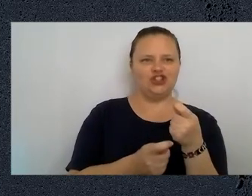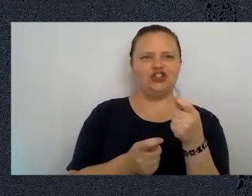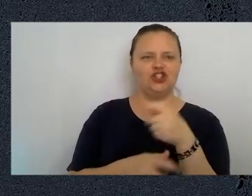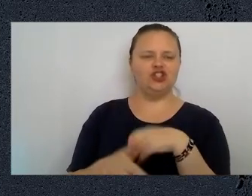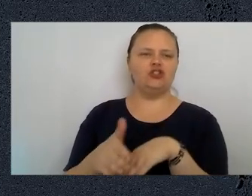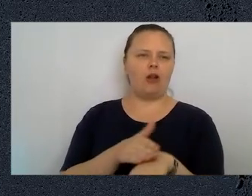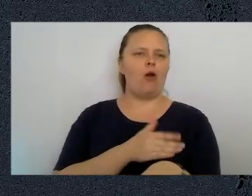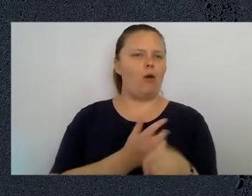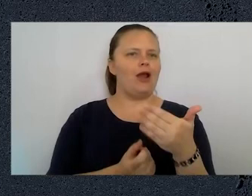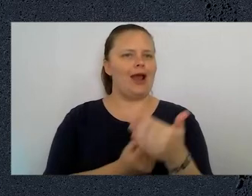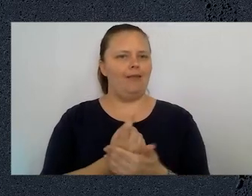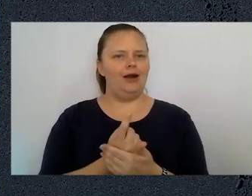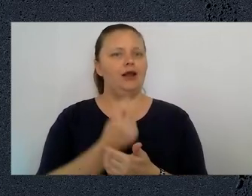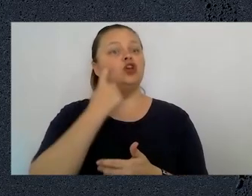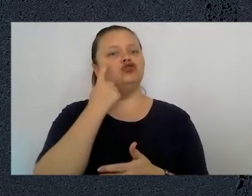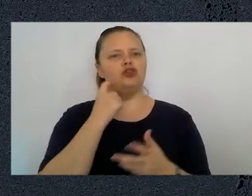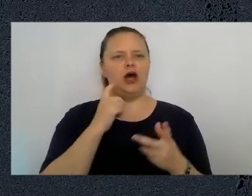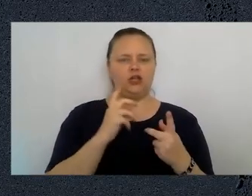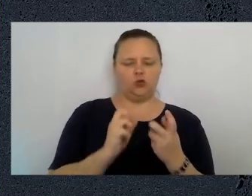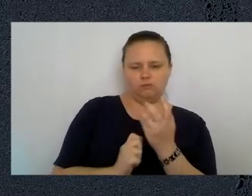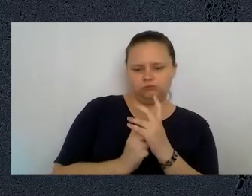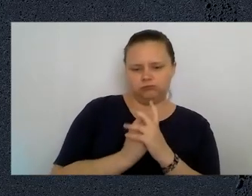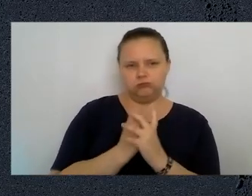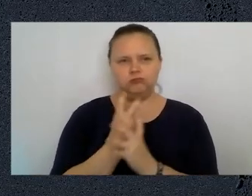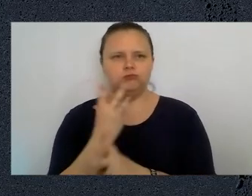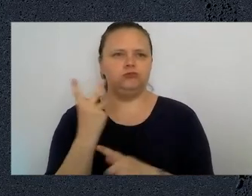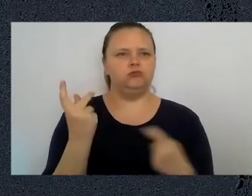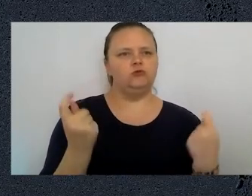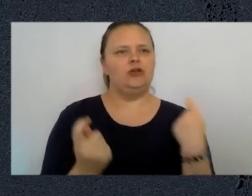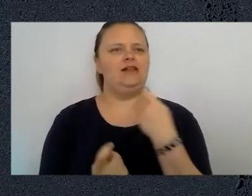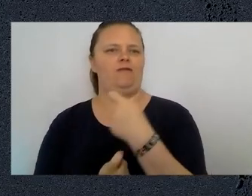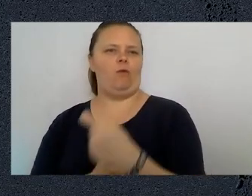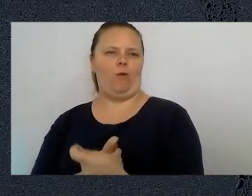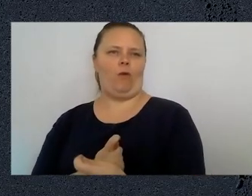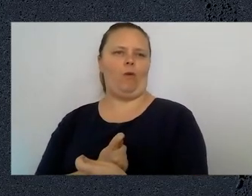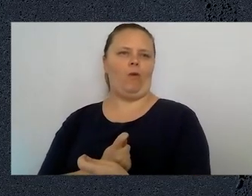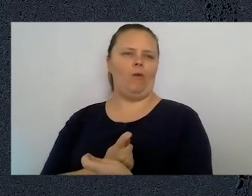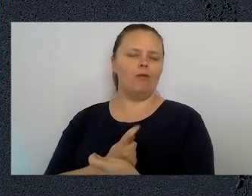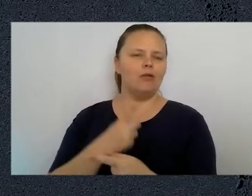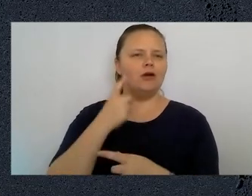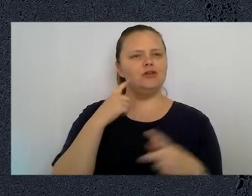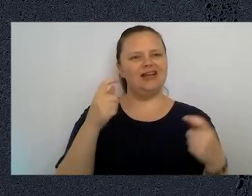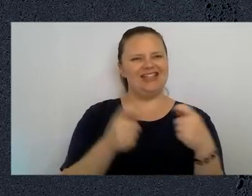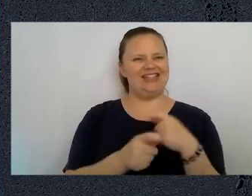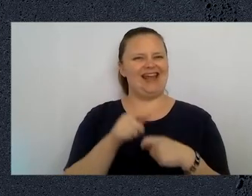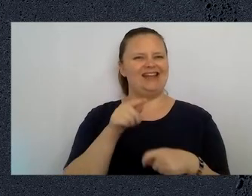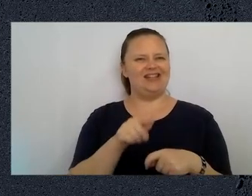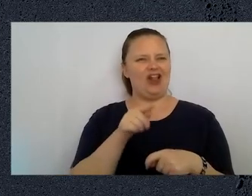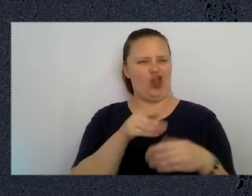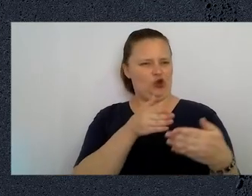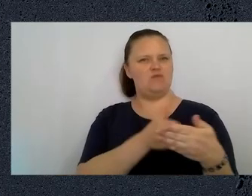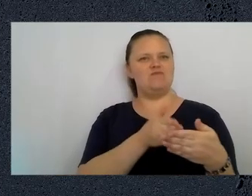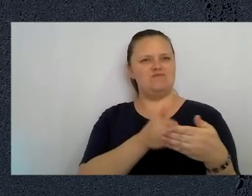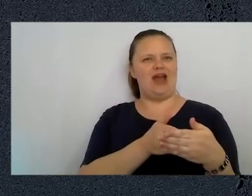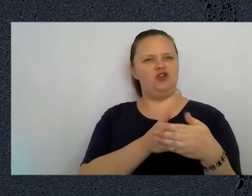to transform the way that they're trying to address and shift those conditions that are holding those problems